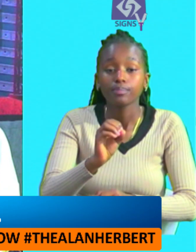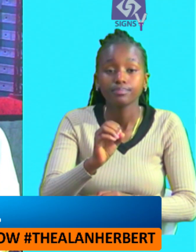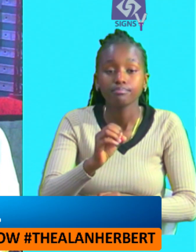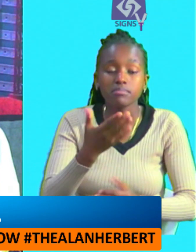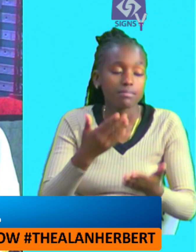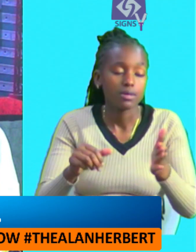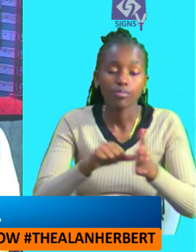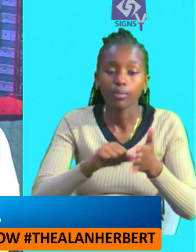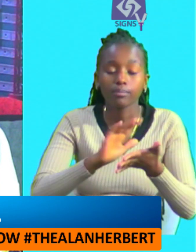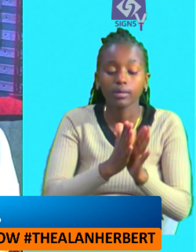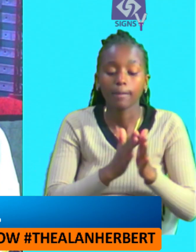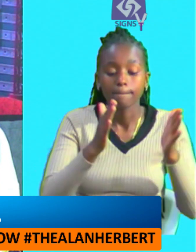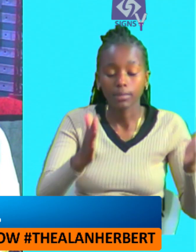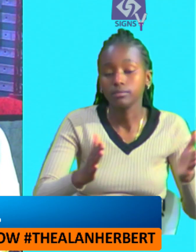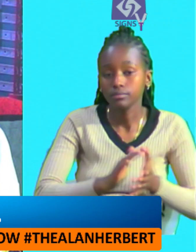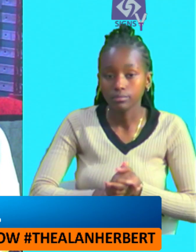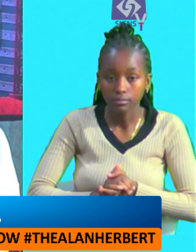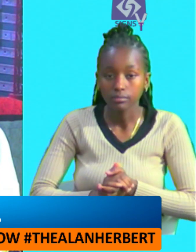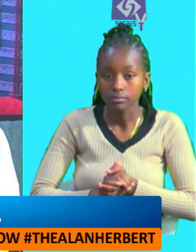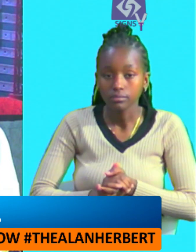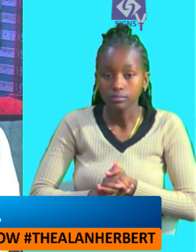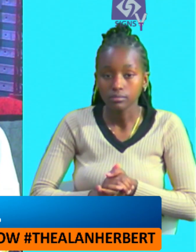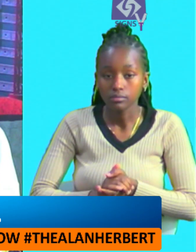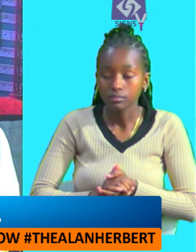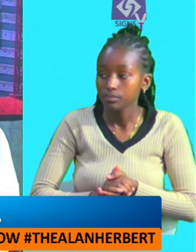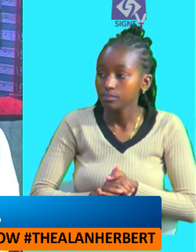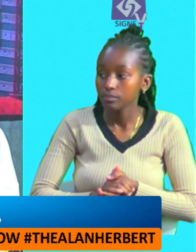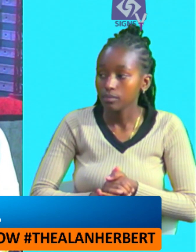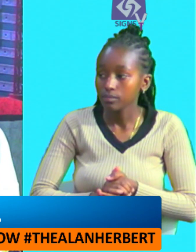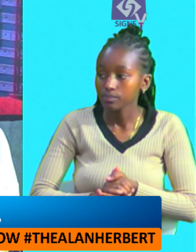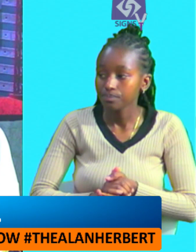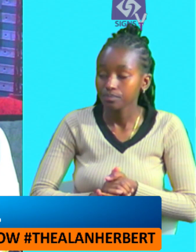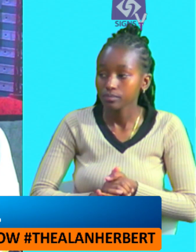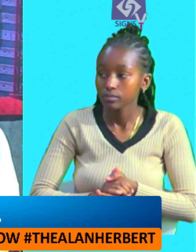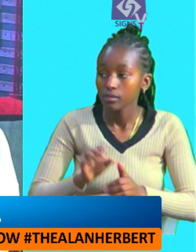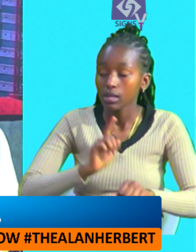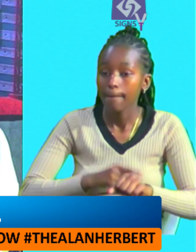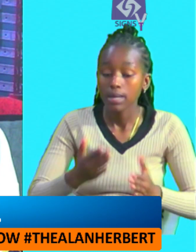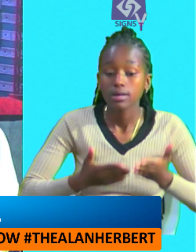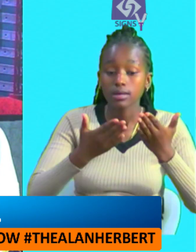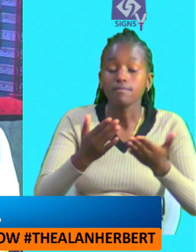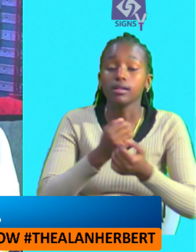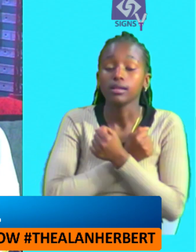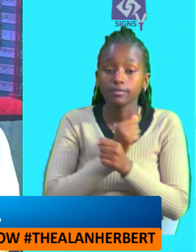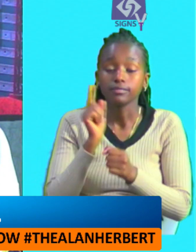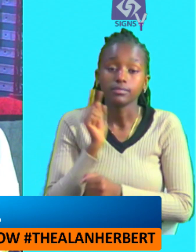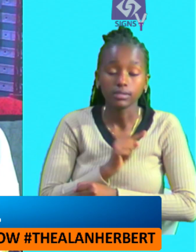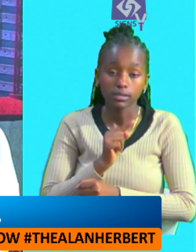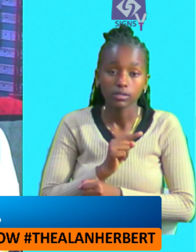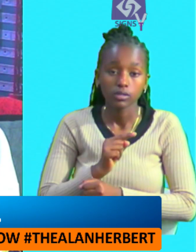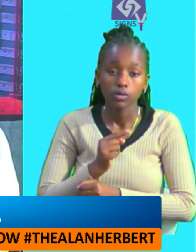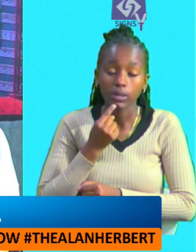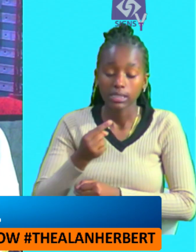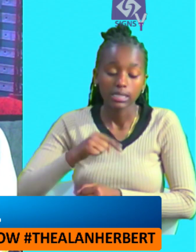they feel the existence of this particular organization. And when you do such work, definitely you expect